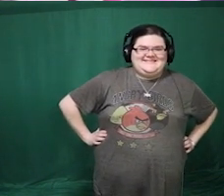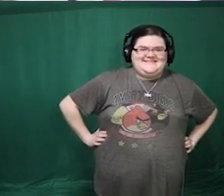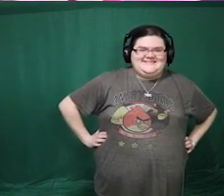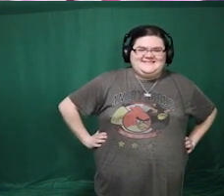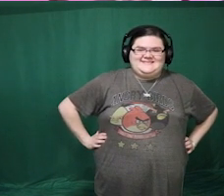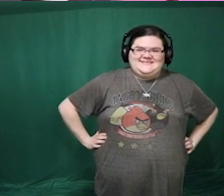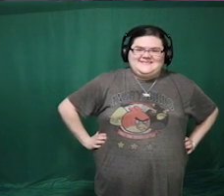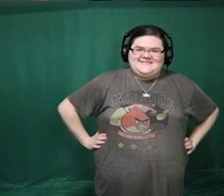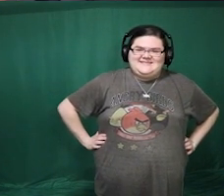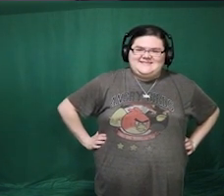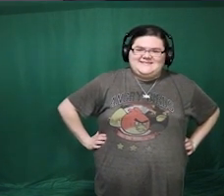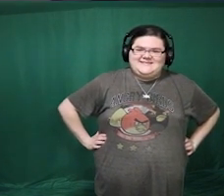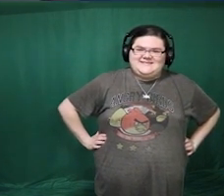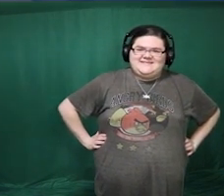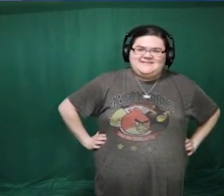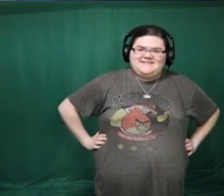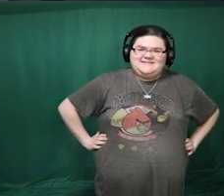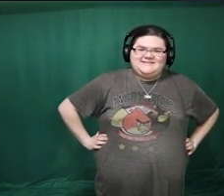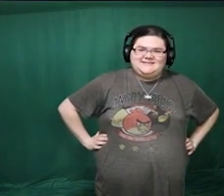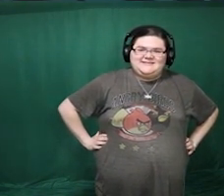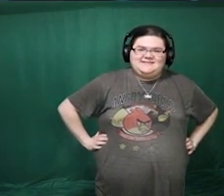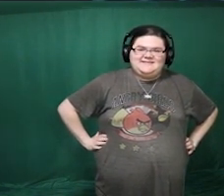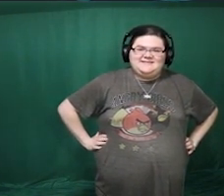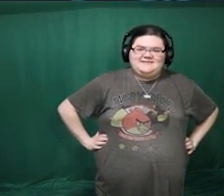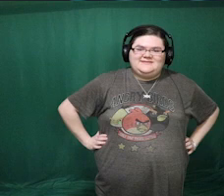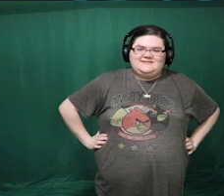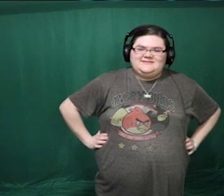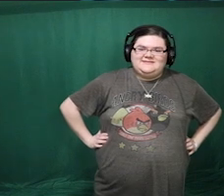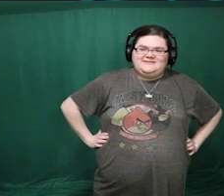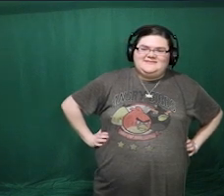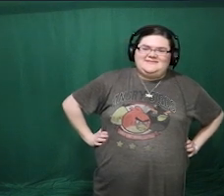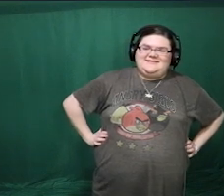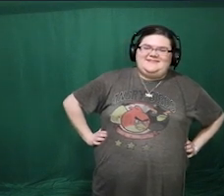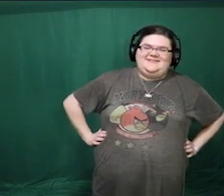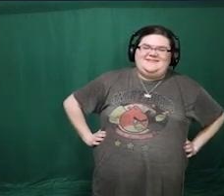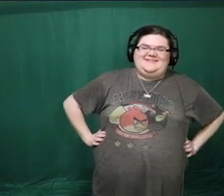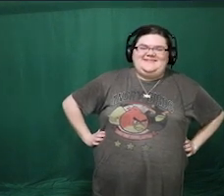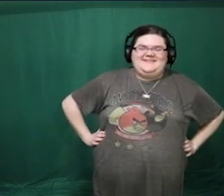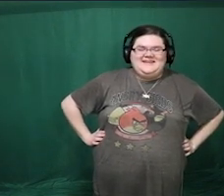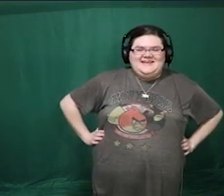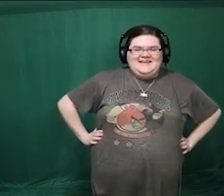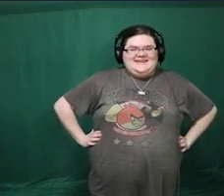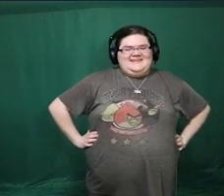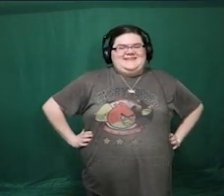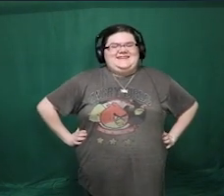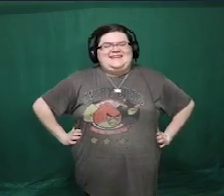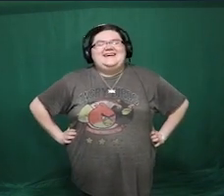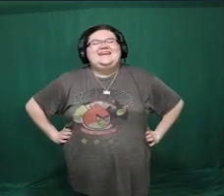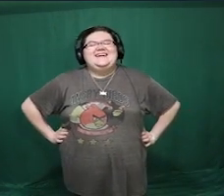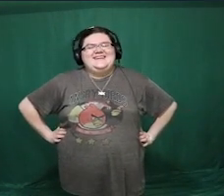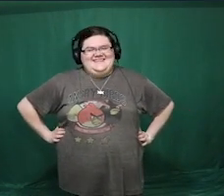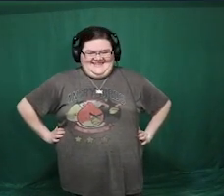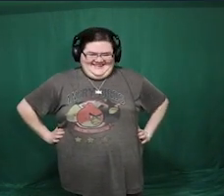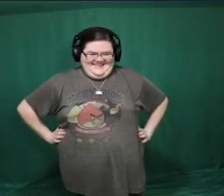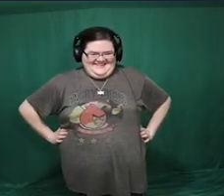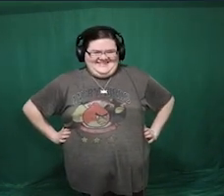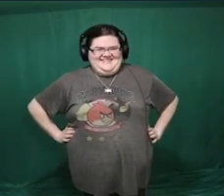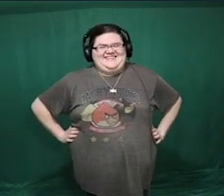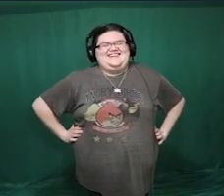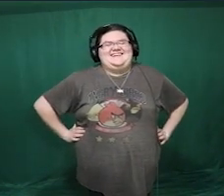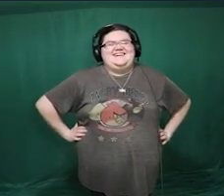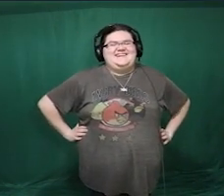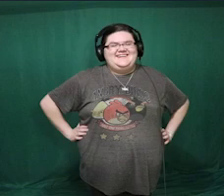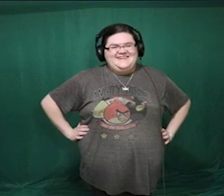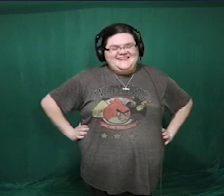Yeah. You know what, actually, no, tell a lie. Played this at Christmas and it banged. We made some teams and got different like teams on the